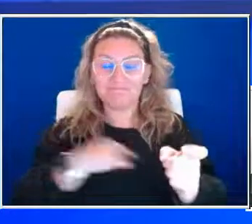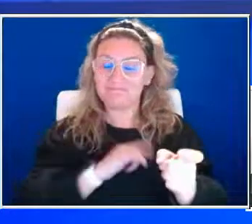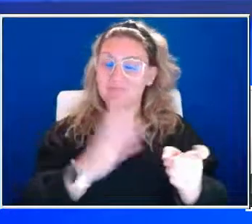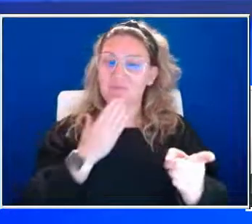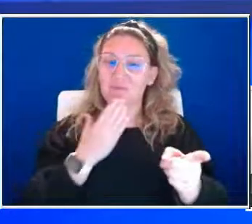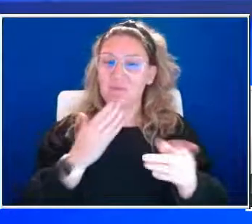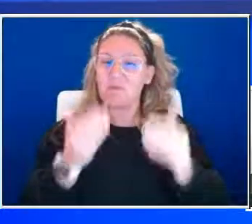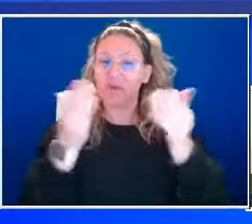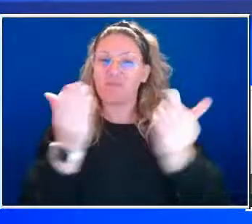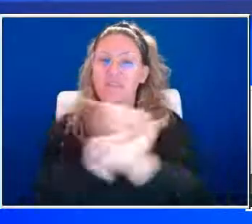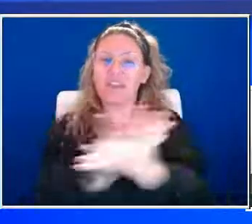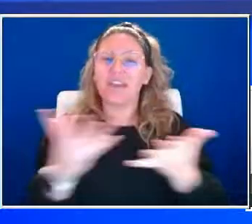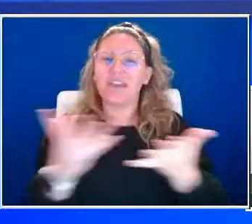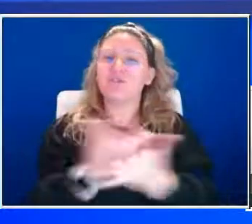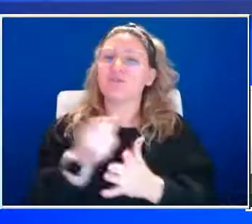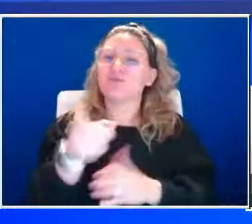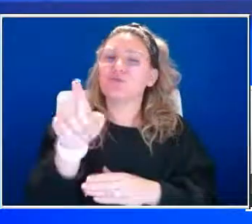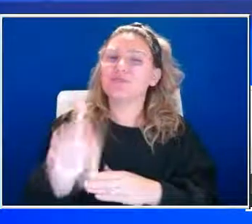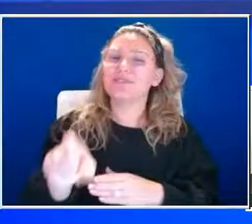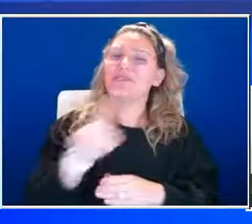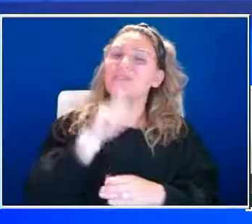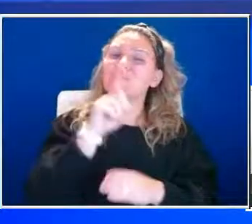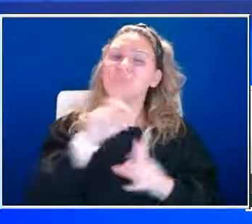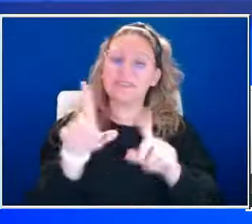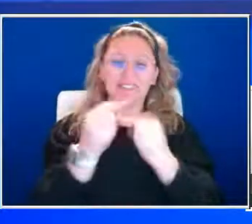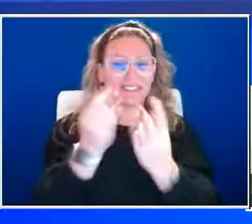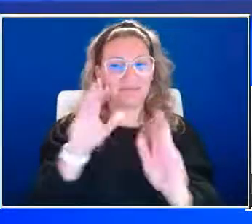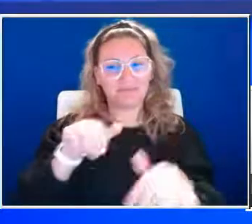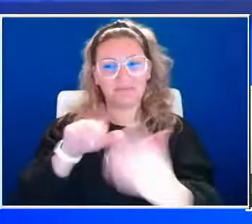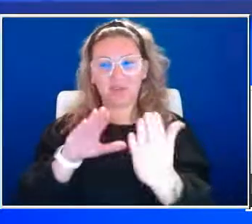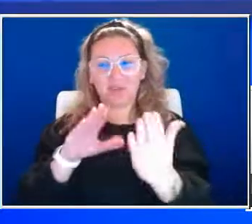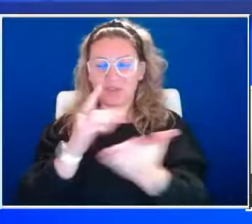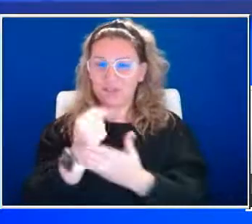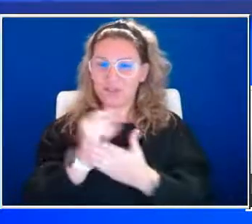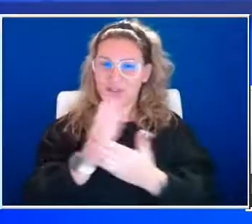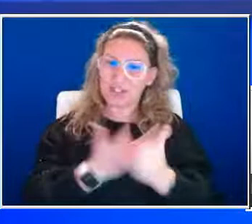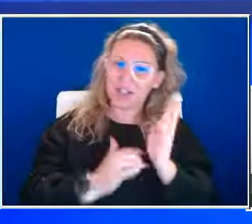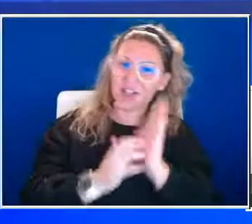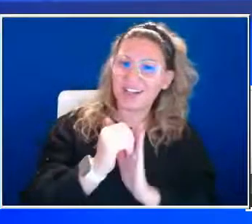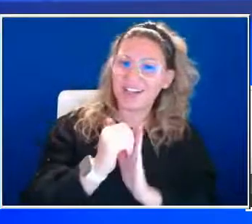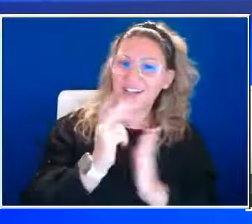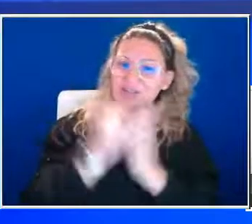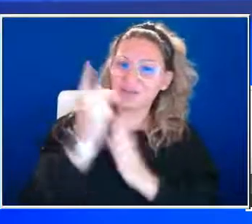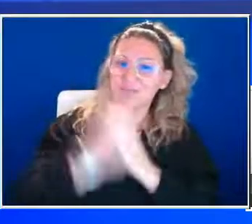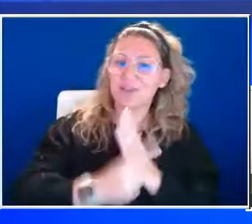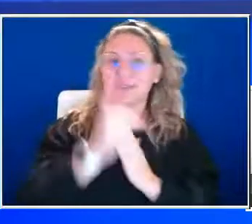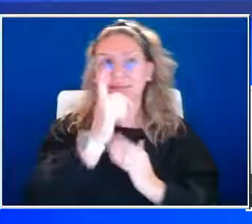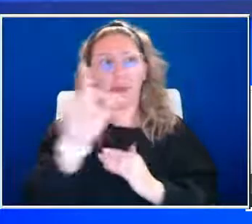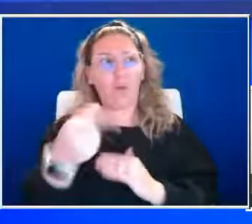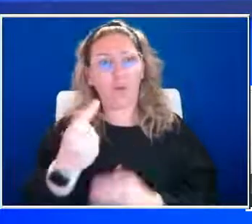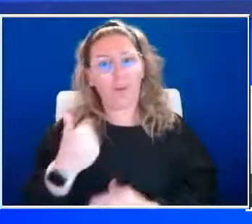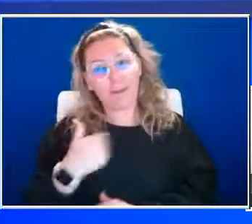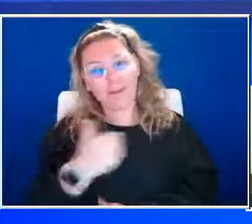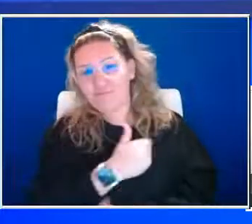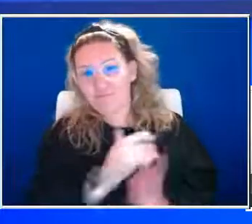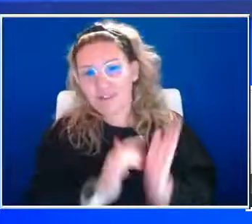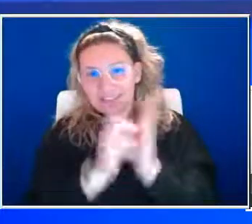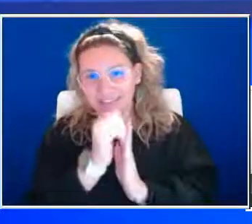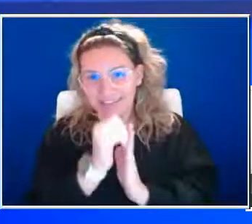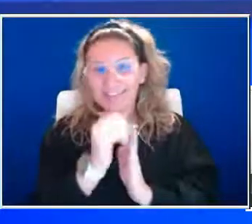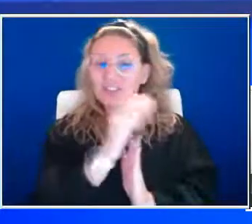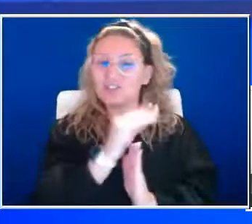everything that you would need. It really is a team approach to treating our cancer patients, not just breast cancer patients. And it starts